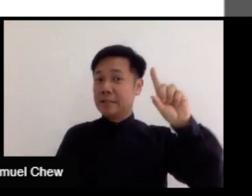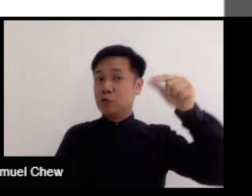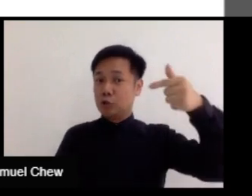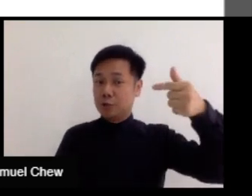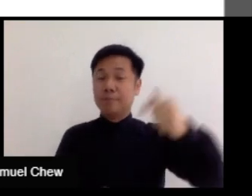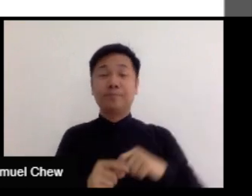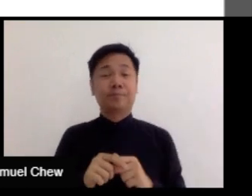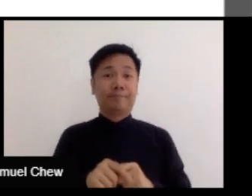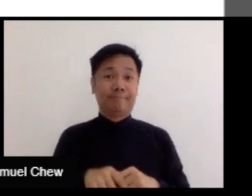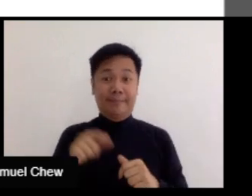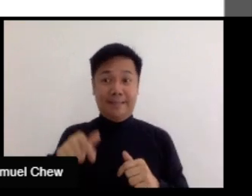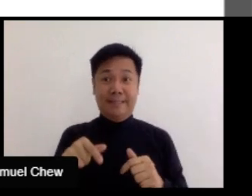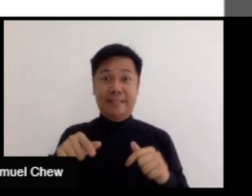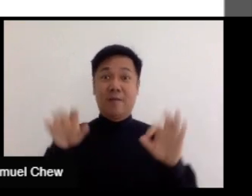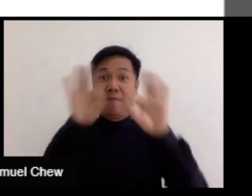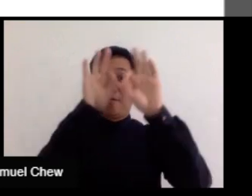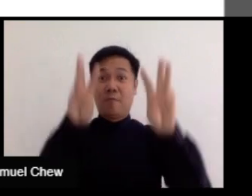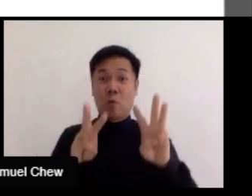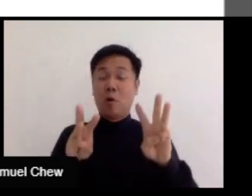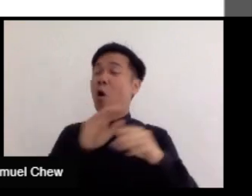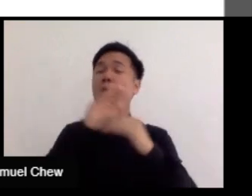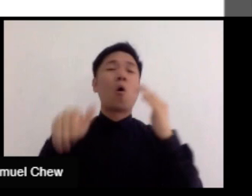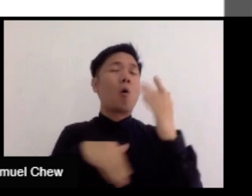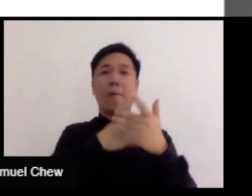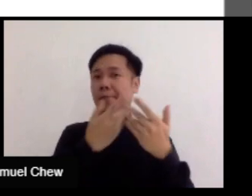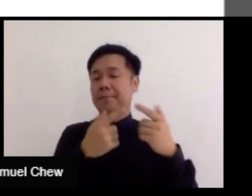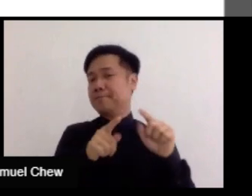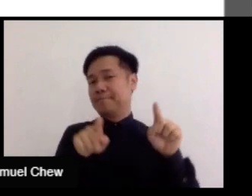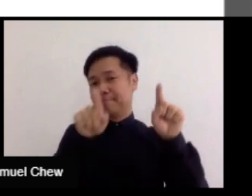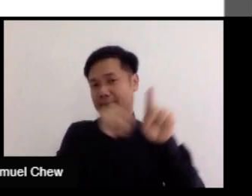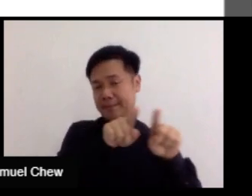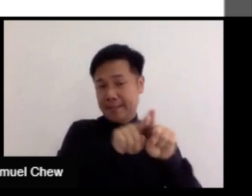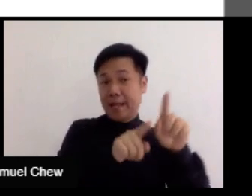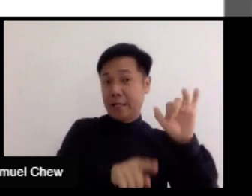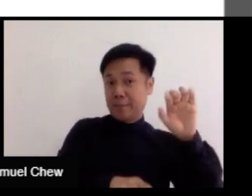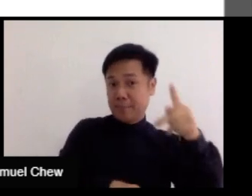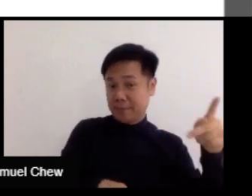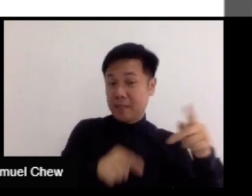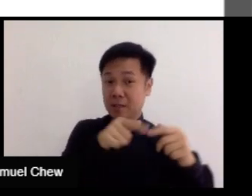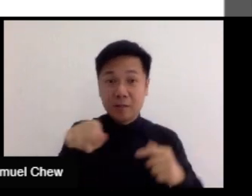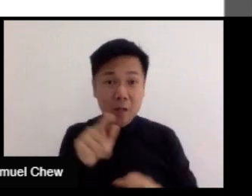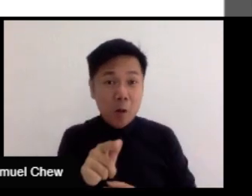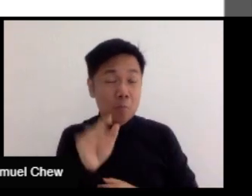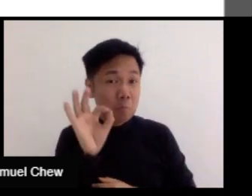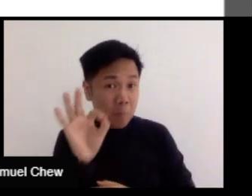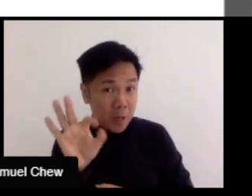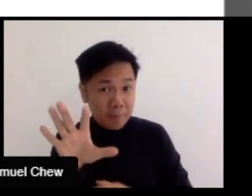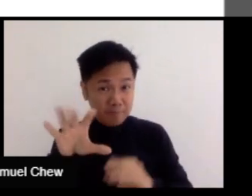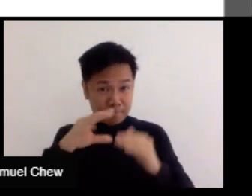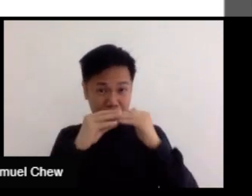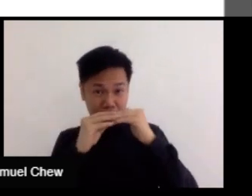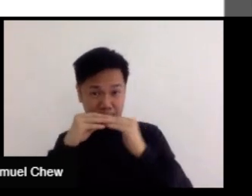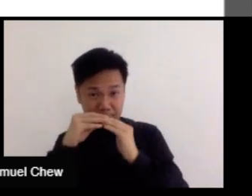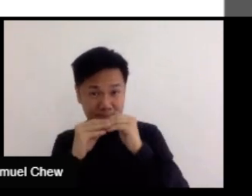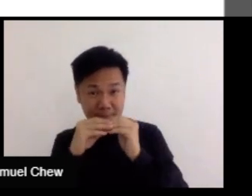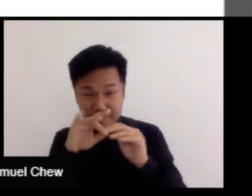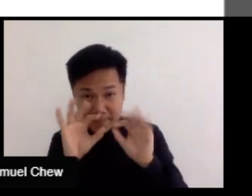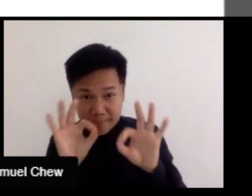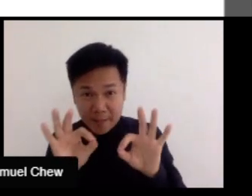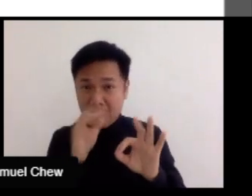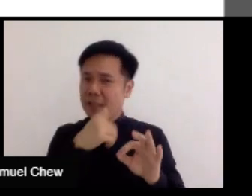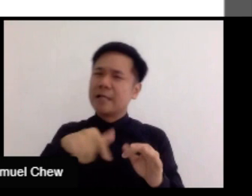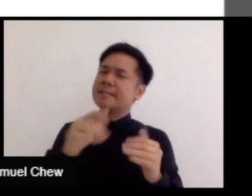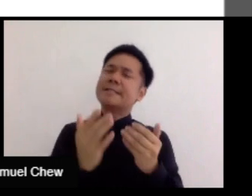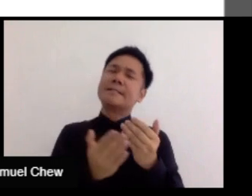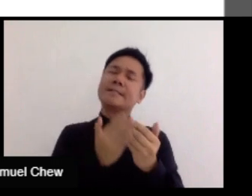indicator framework is about the ICPD program of action. Would they be flexible with that so that it keeps the decision relatively simple